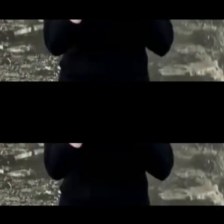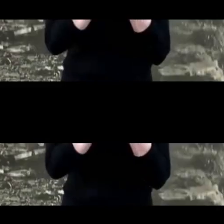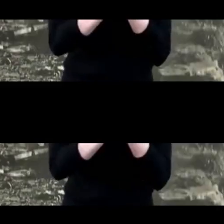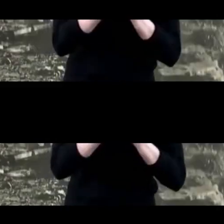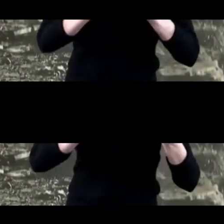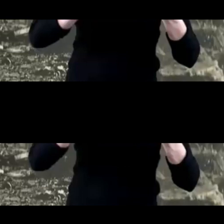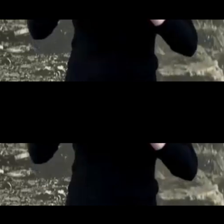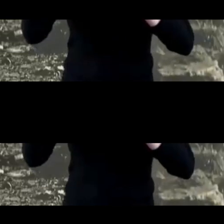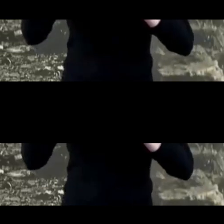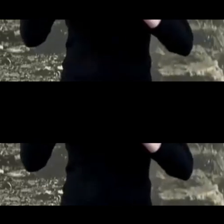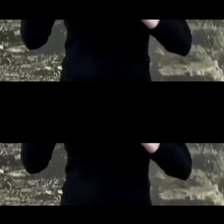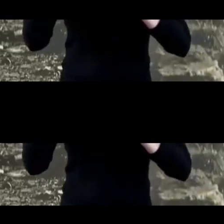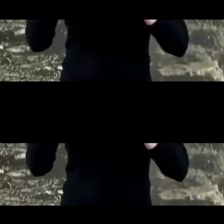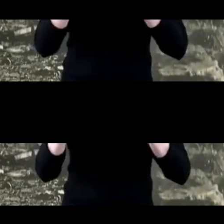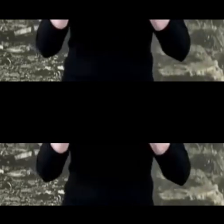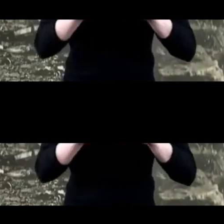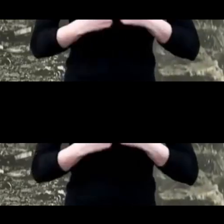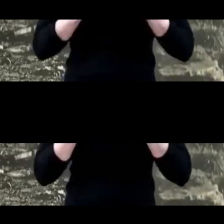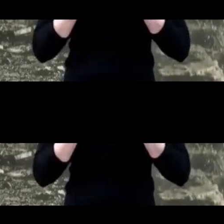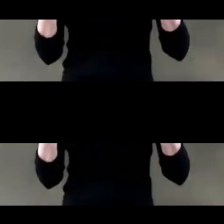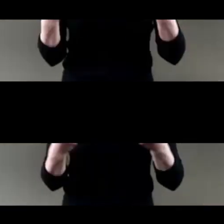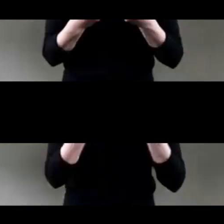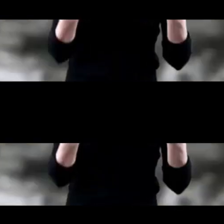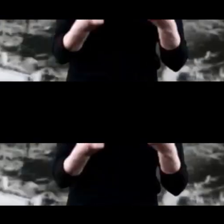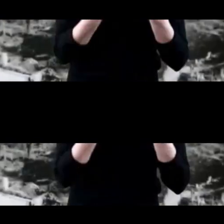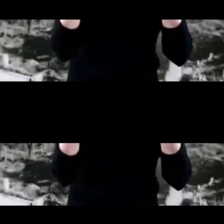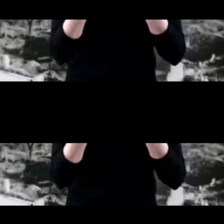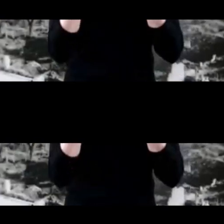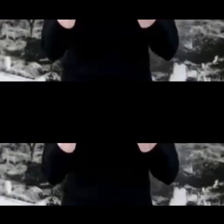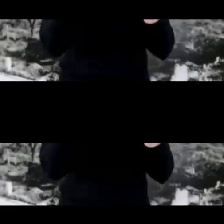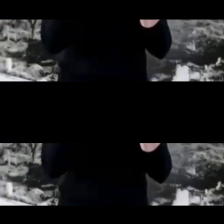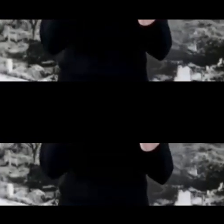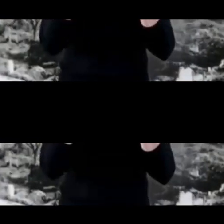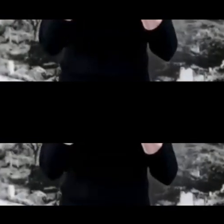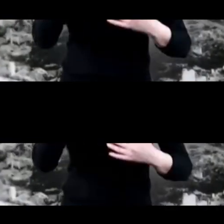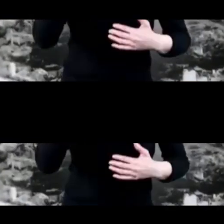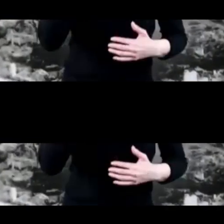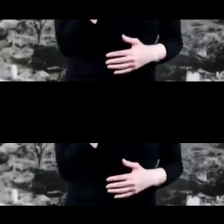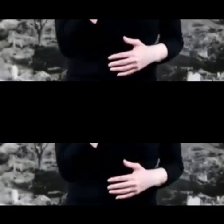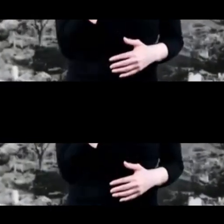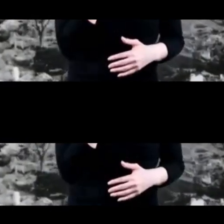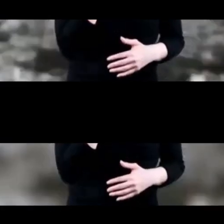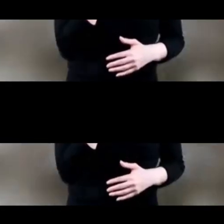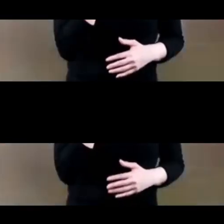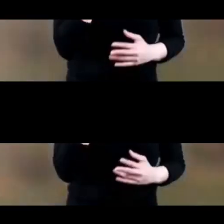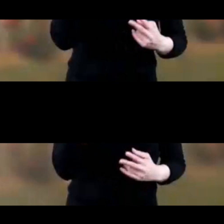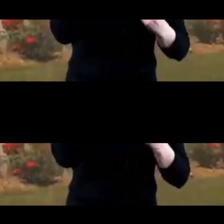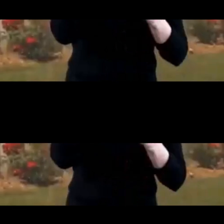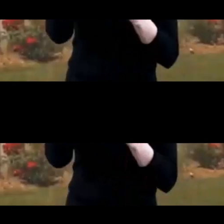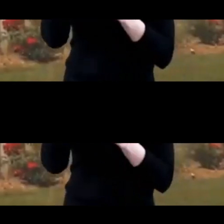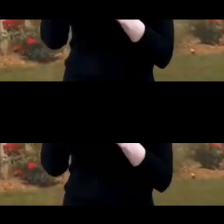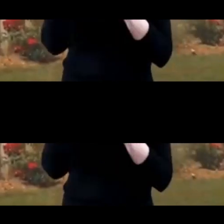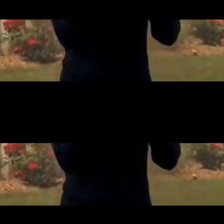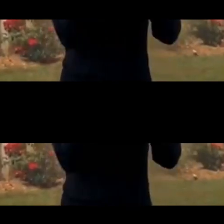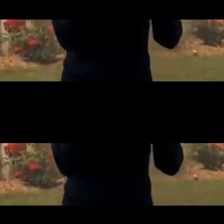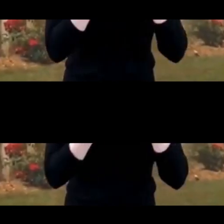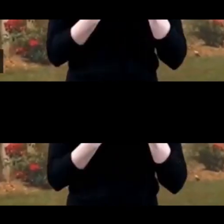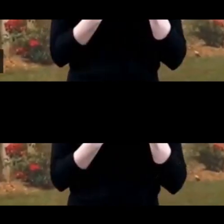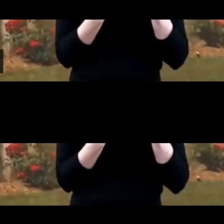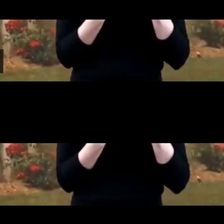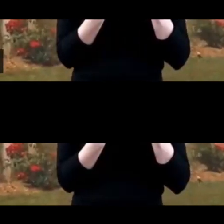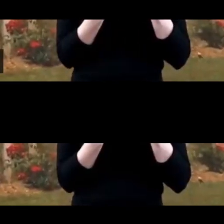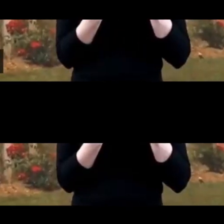enormous. The loss of life and pain of injury from war is massive, and the memories and the